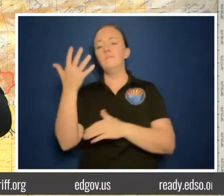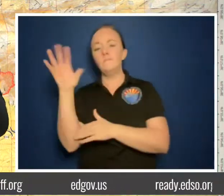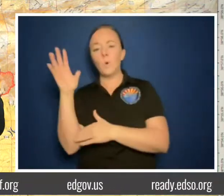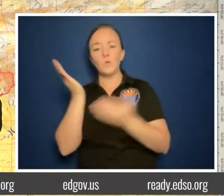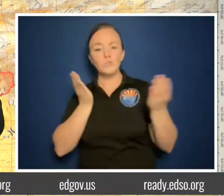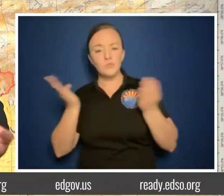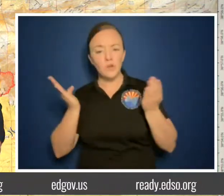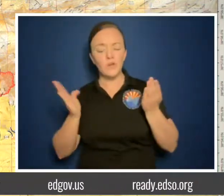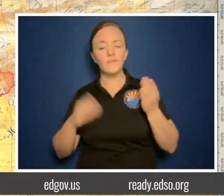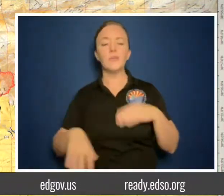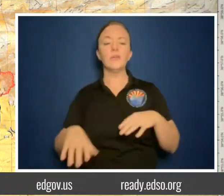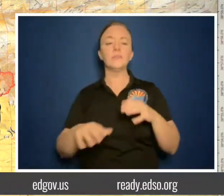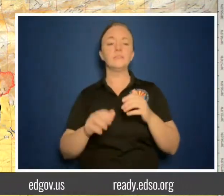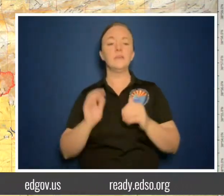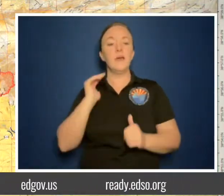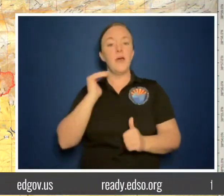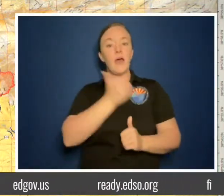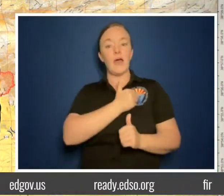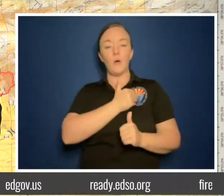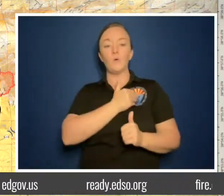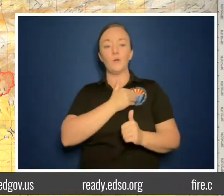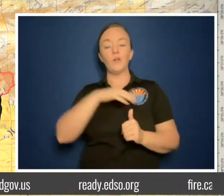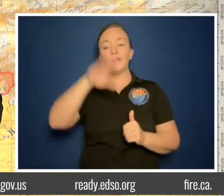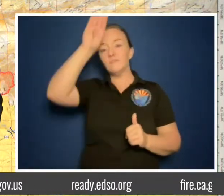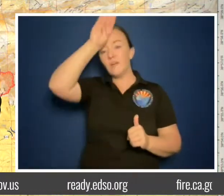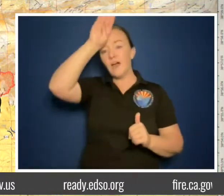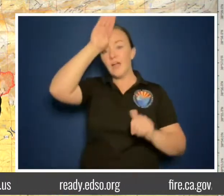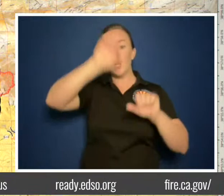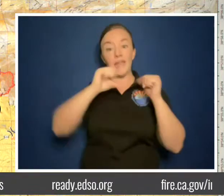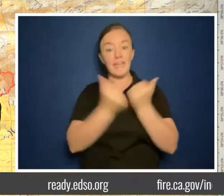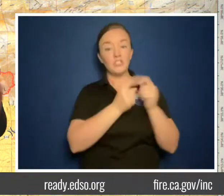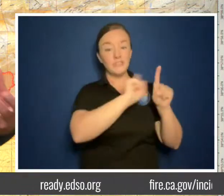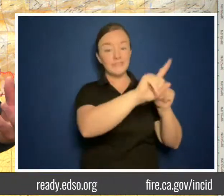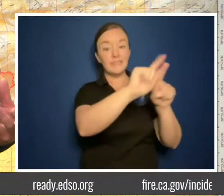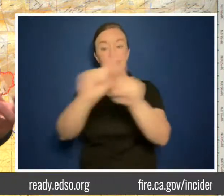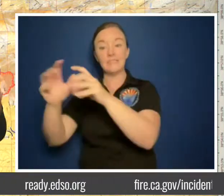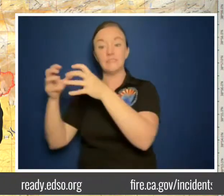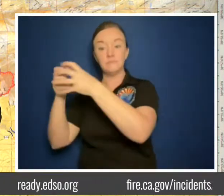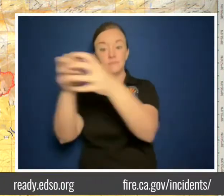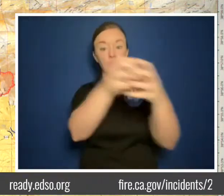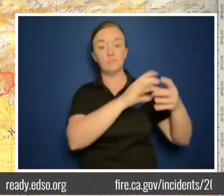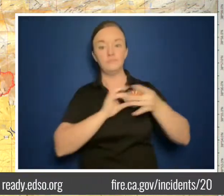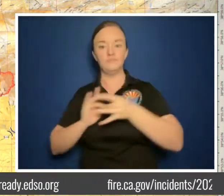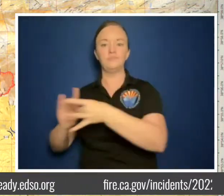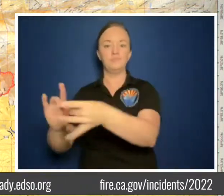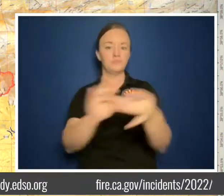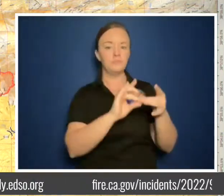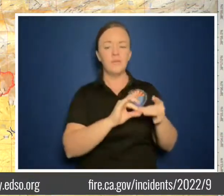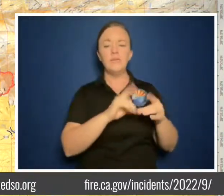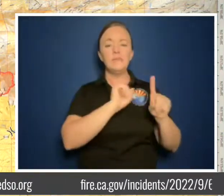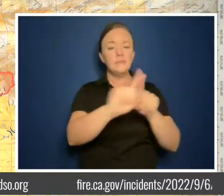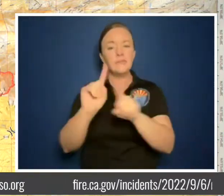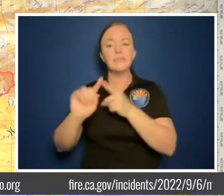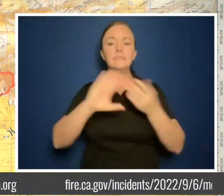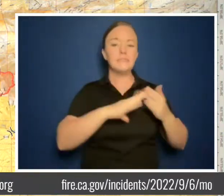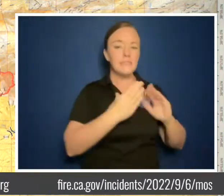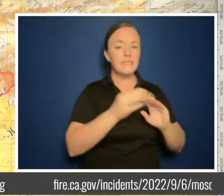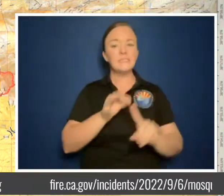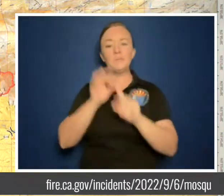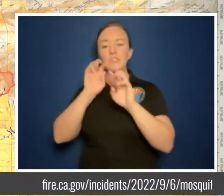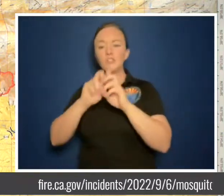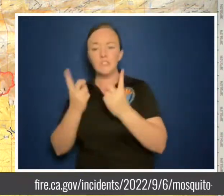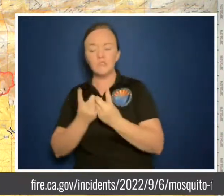most importantly, our allied fire agencies and emergency service agencies from cities and special districts around Placer